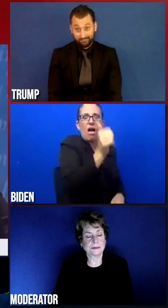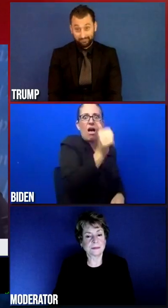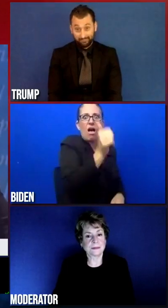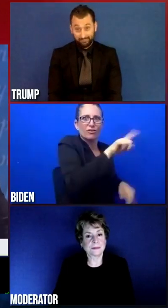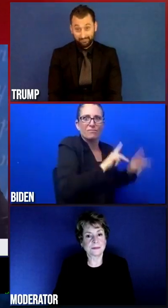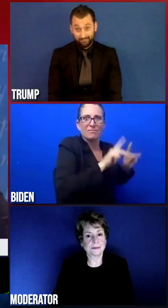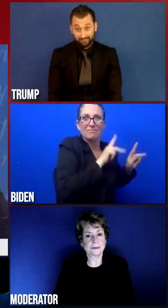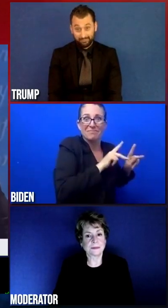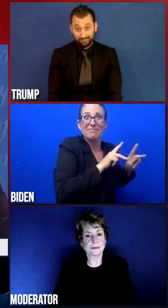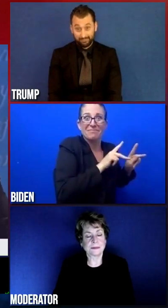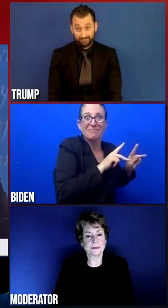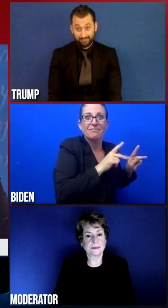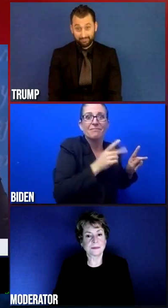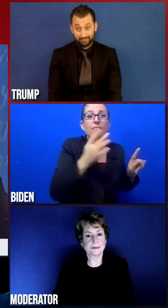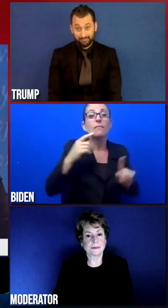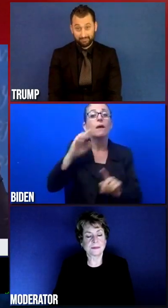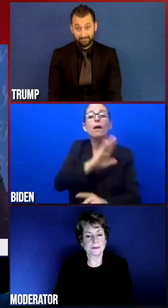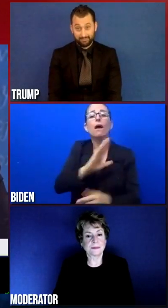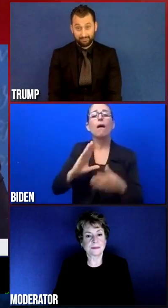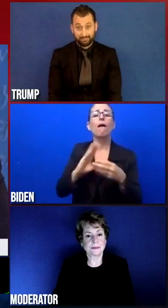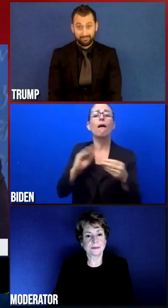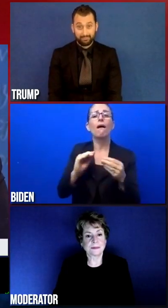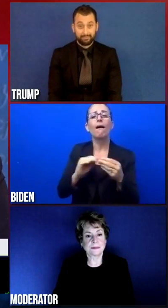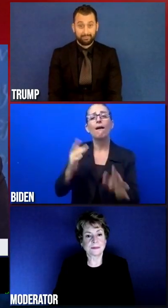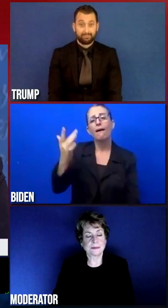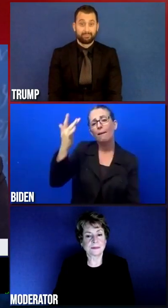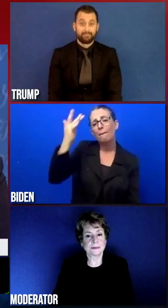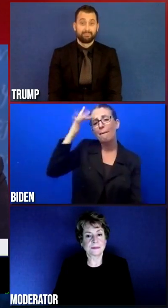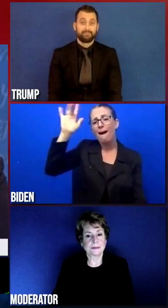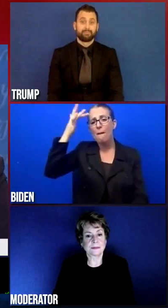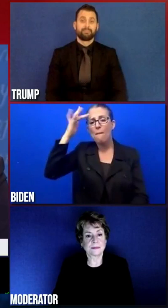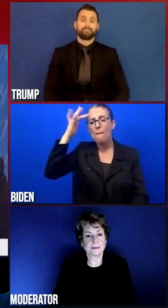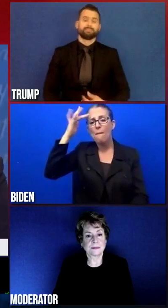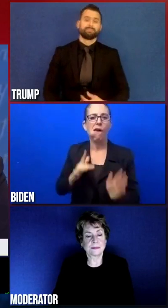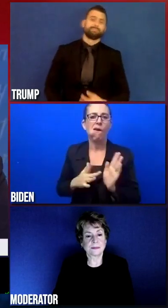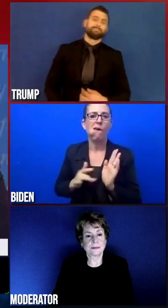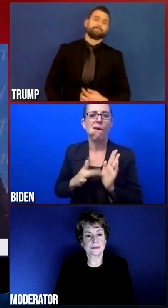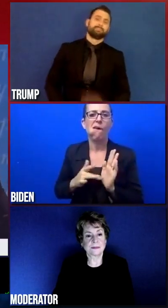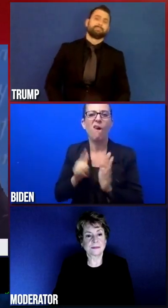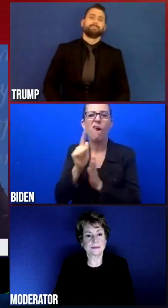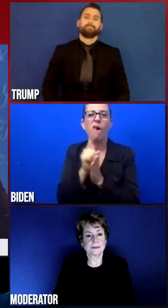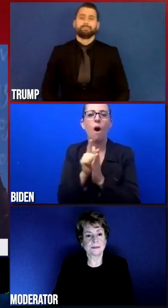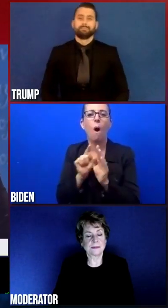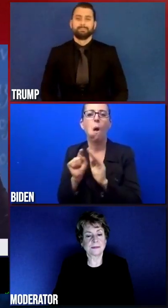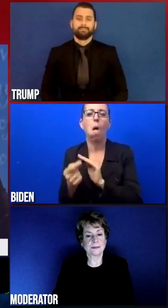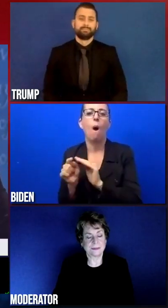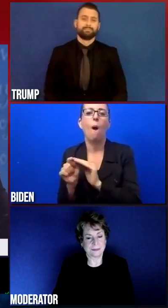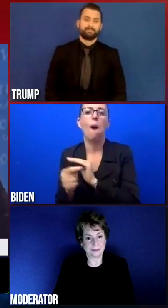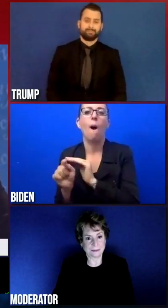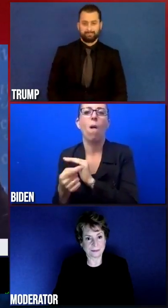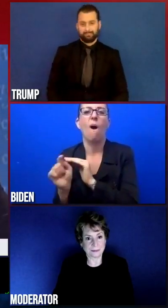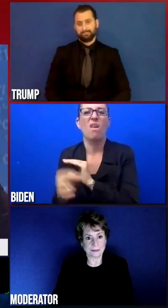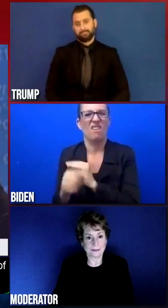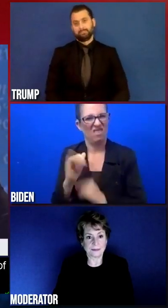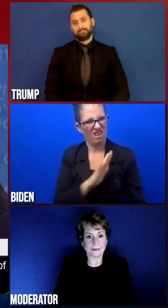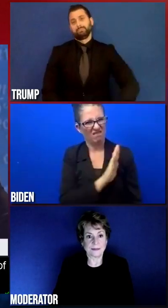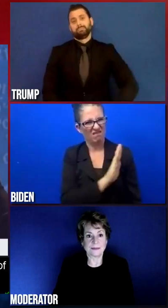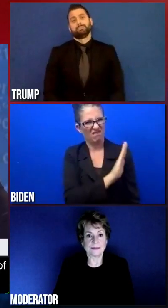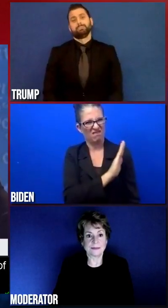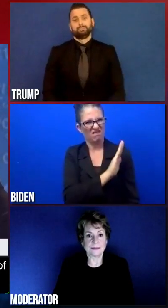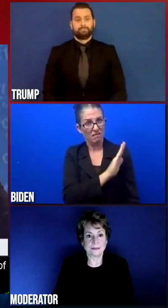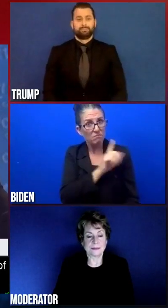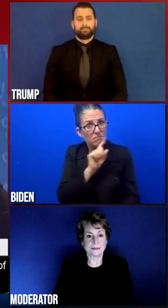he can take advantage of the tax code. And he does take advantage of the tax code. That's why I'm going to eliminate the Trump tax cuts. And